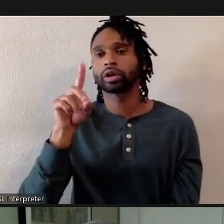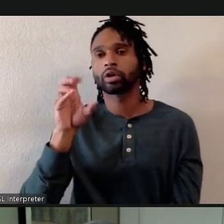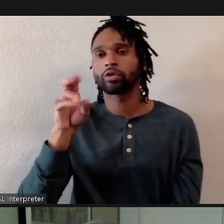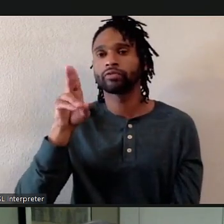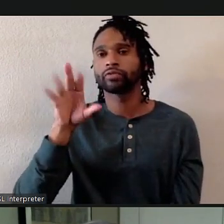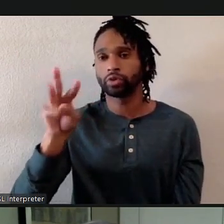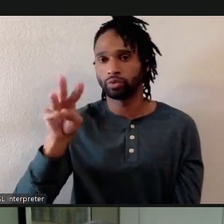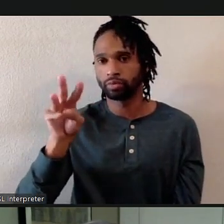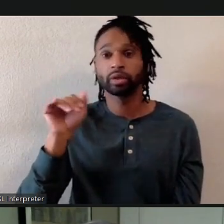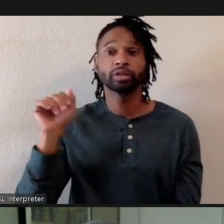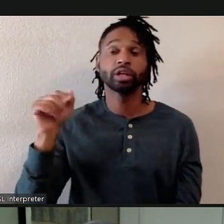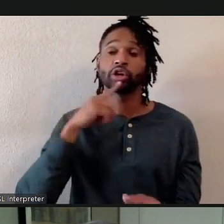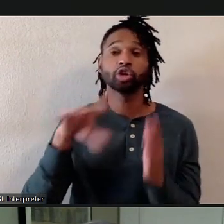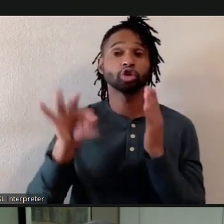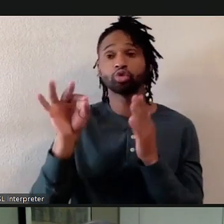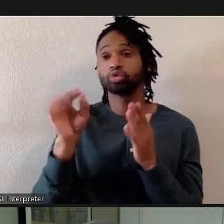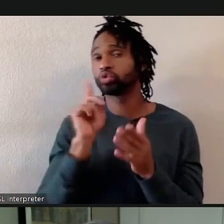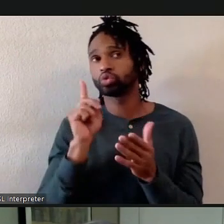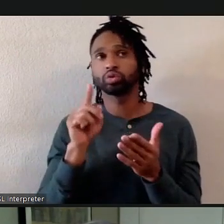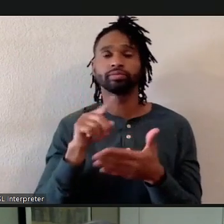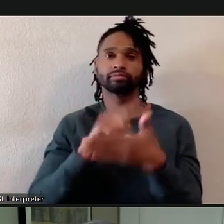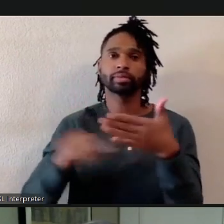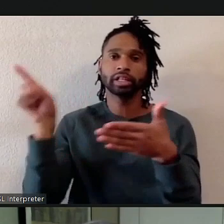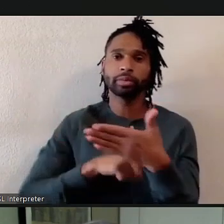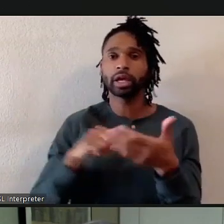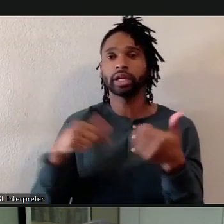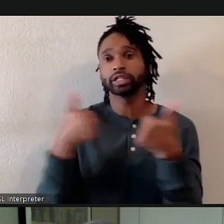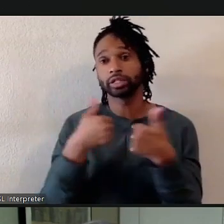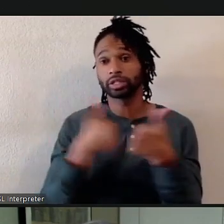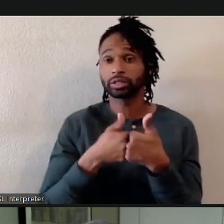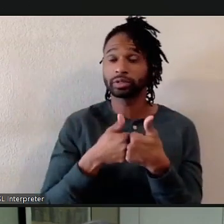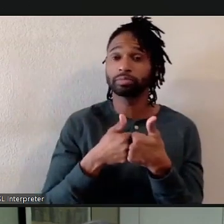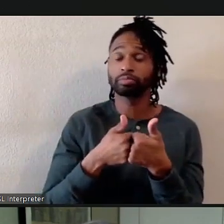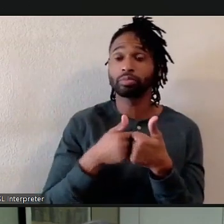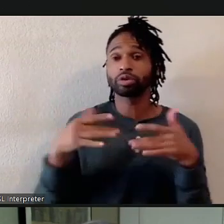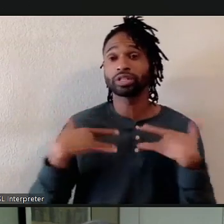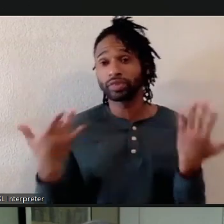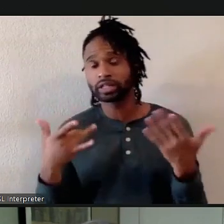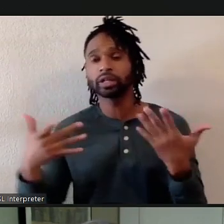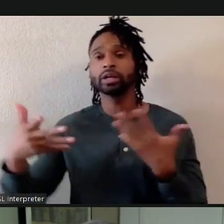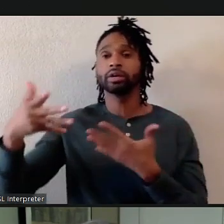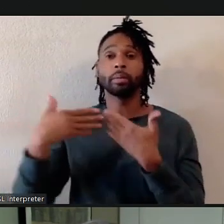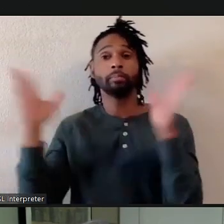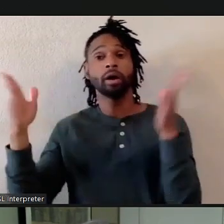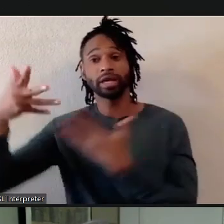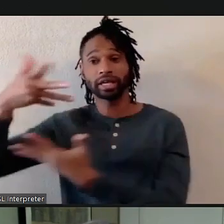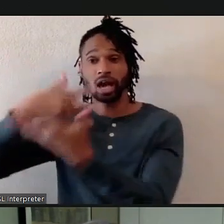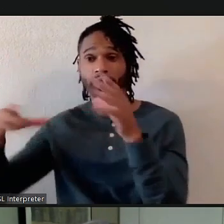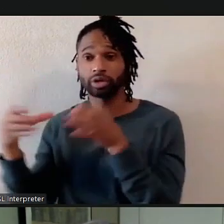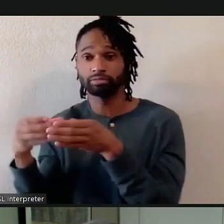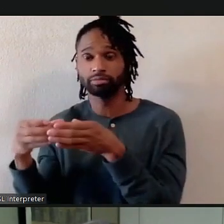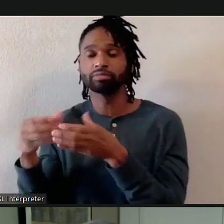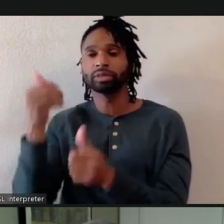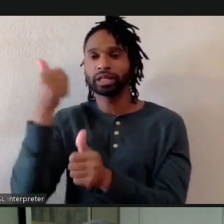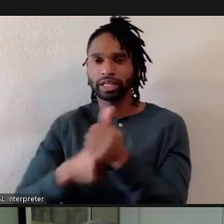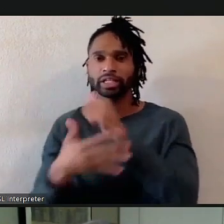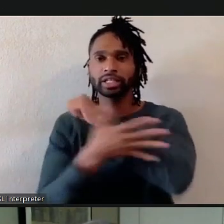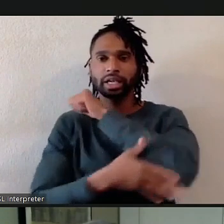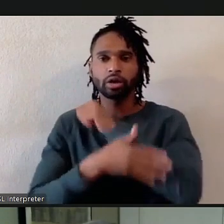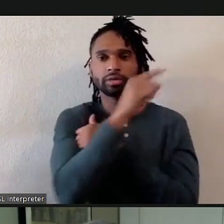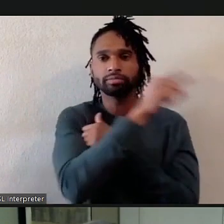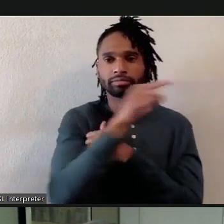to eliminate sports events, public gatherings. Each of them has their own choice about how they want to